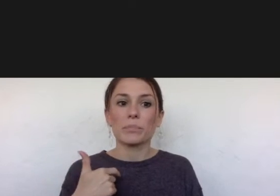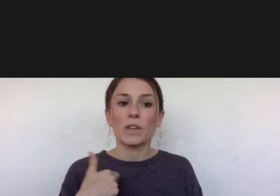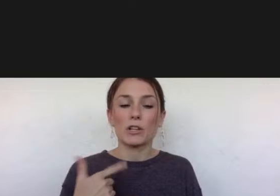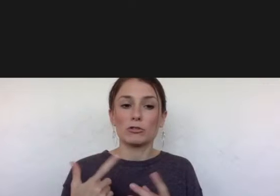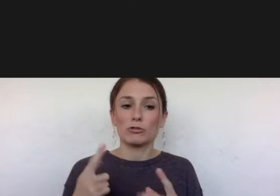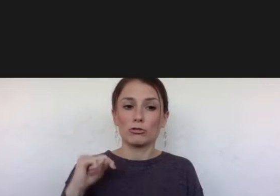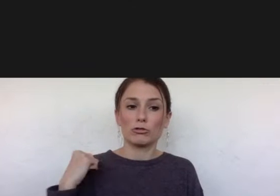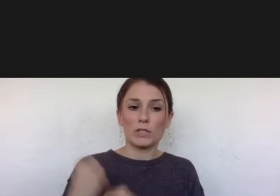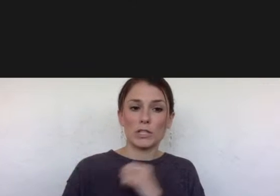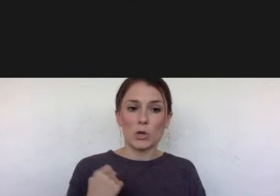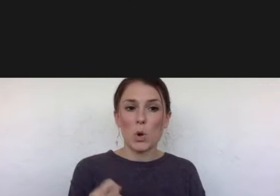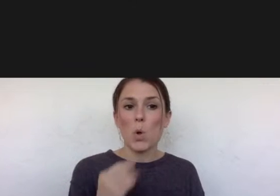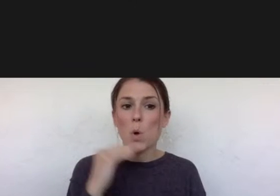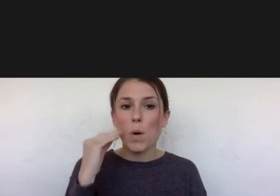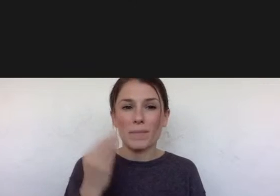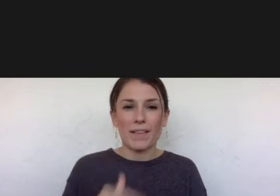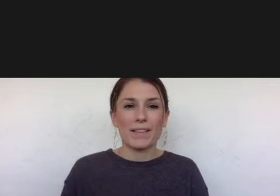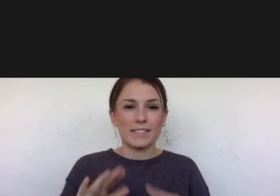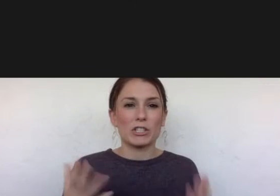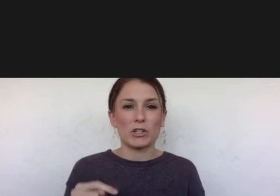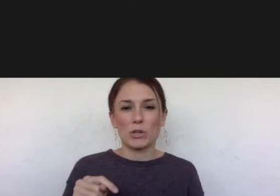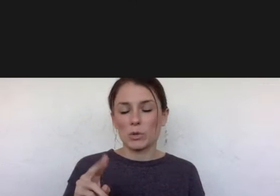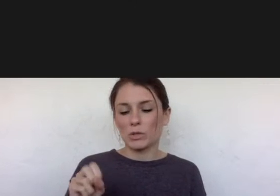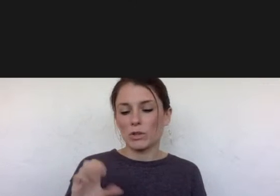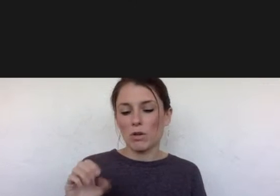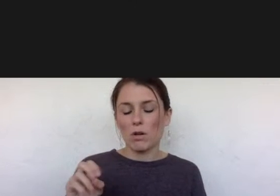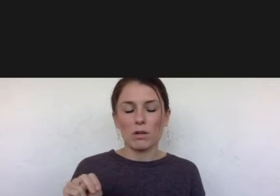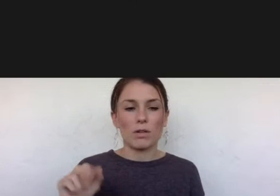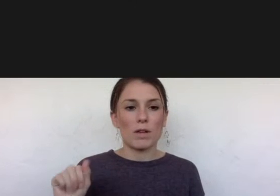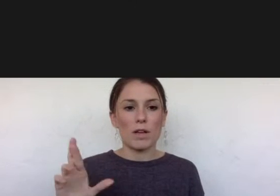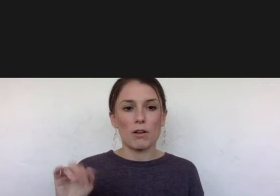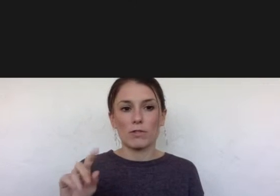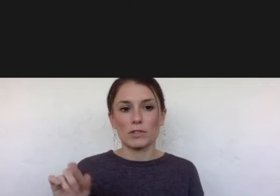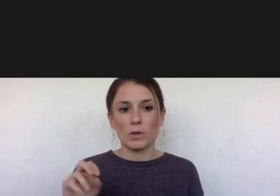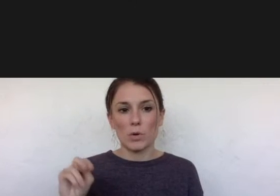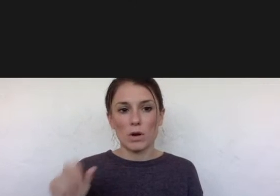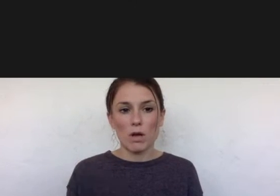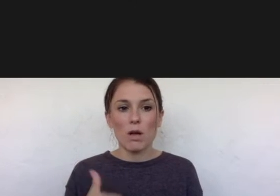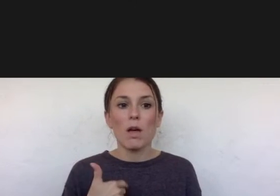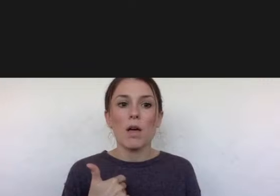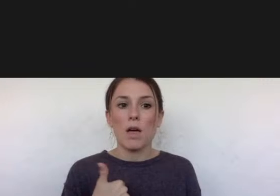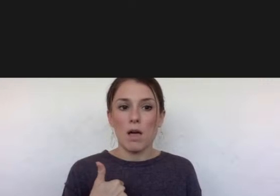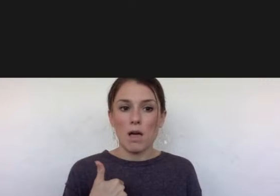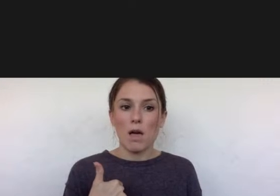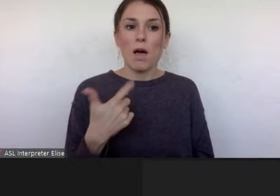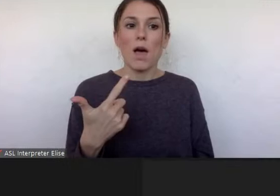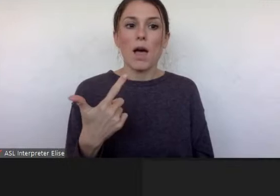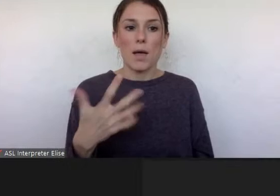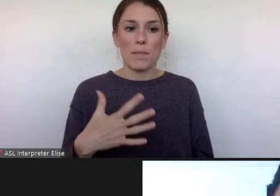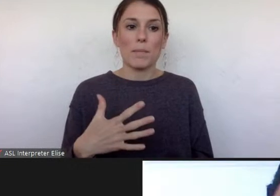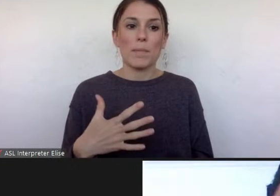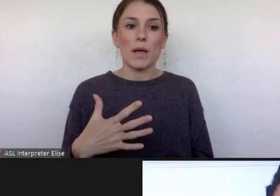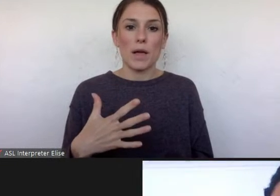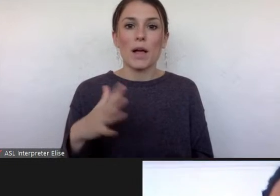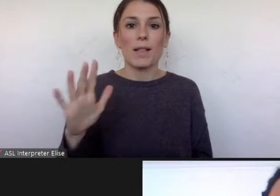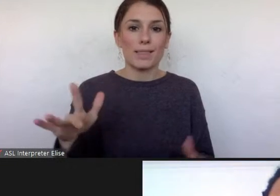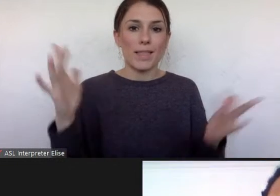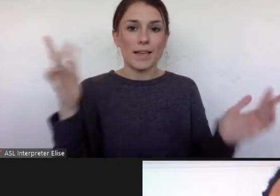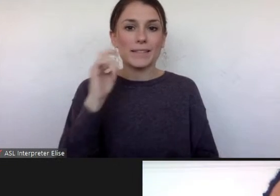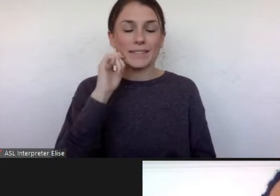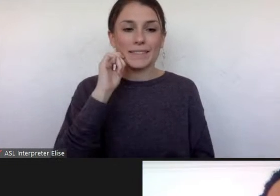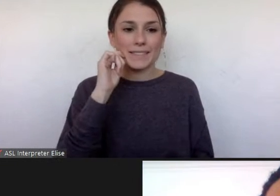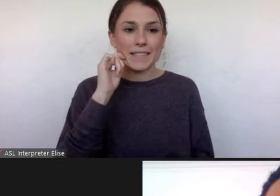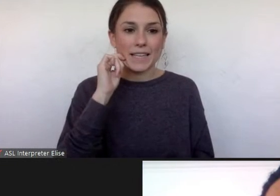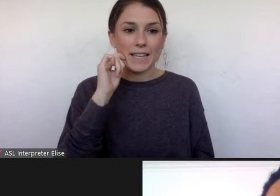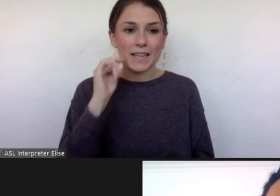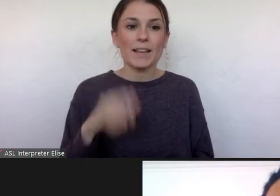Pascuayaqui in Tucson, Arizona. I'm a light-skinned Latina elder woman with unruly gray hair wearing a black